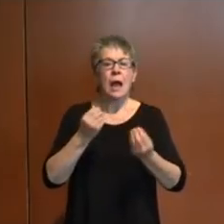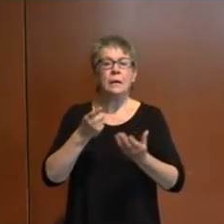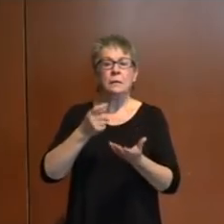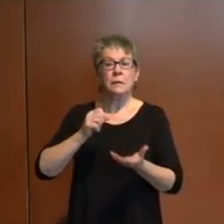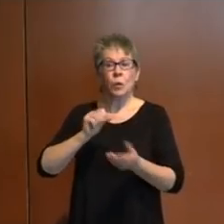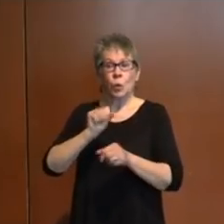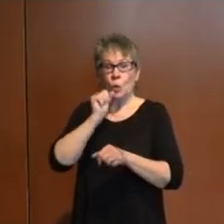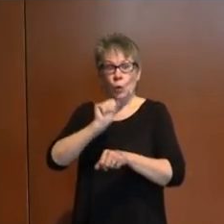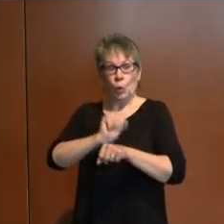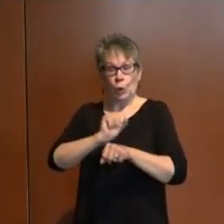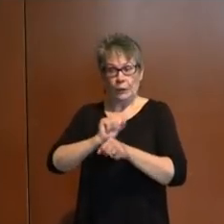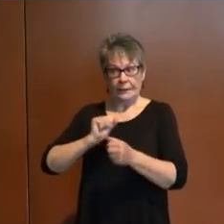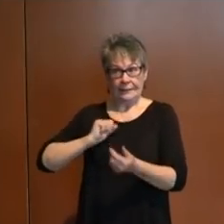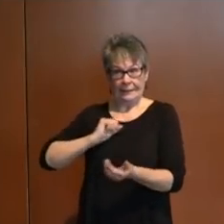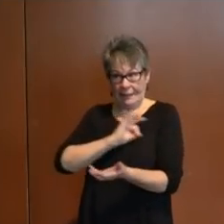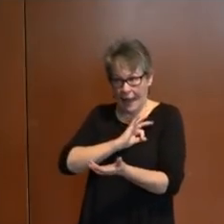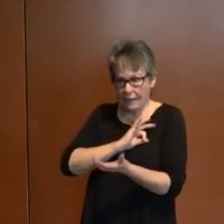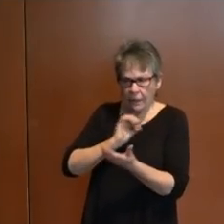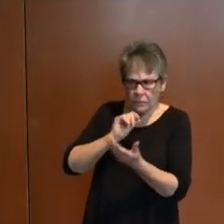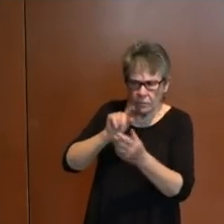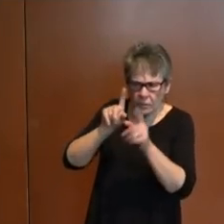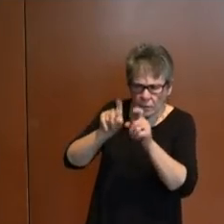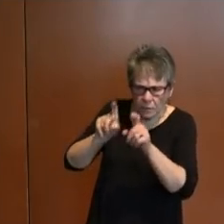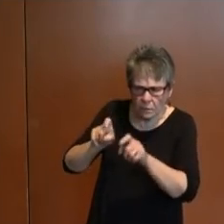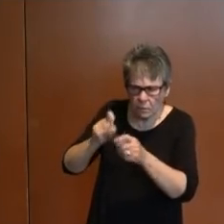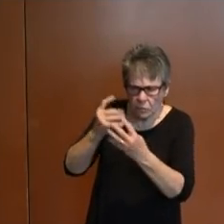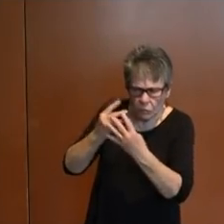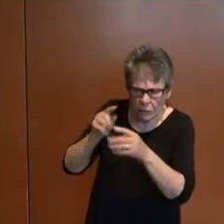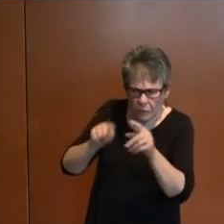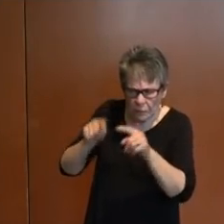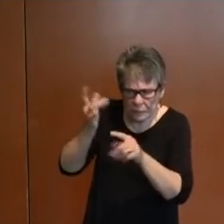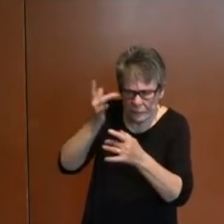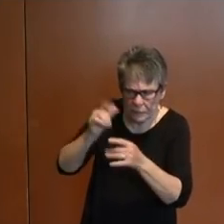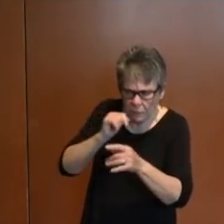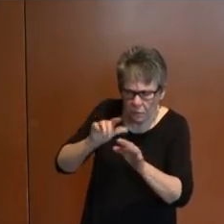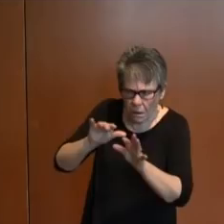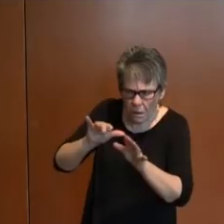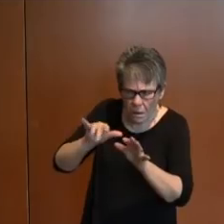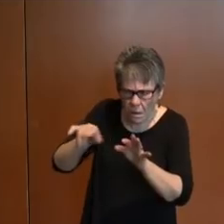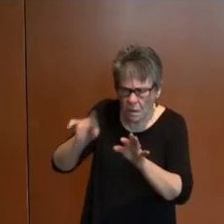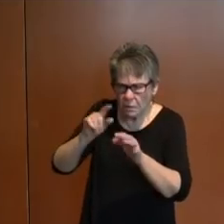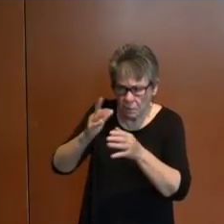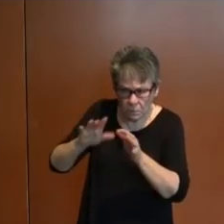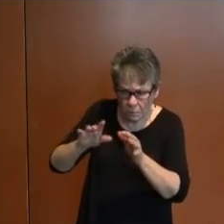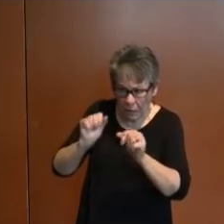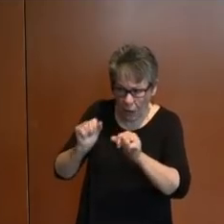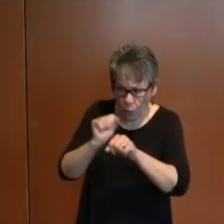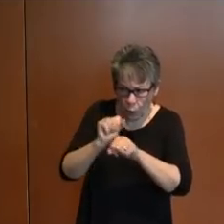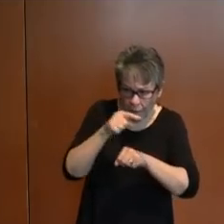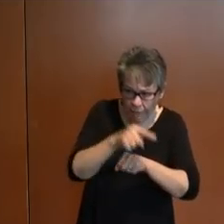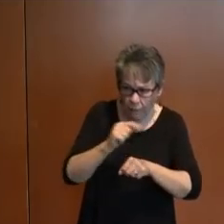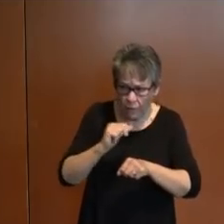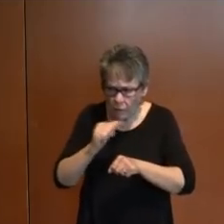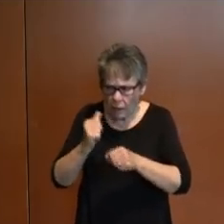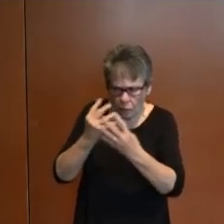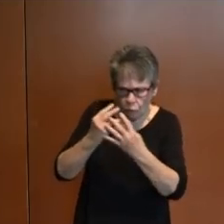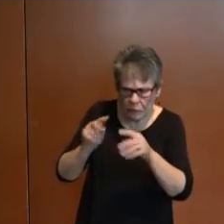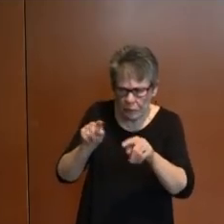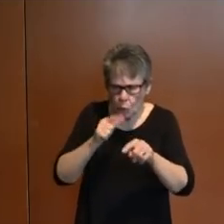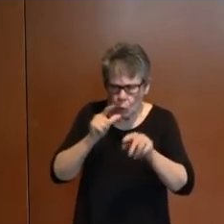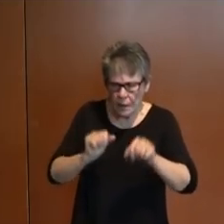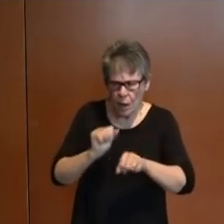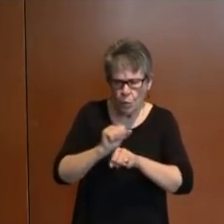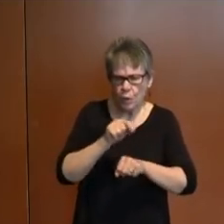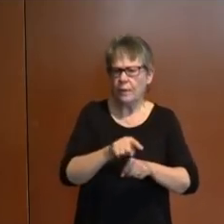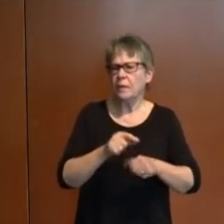are 43 of our 375 long-term care facilities with at least